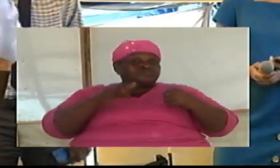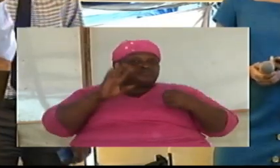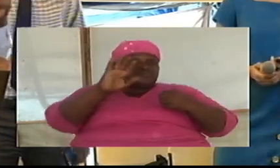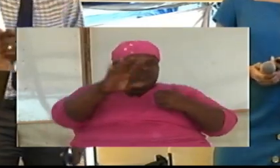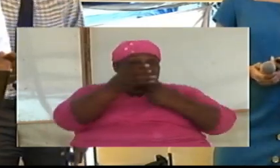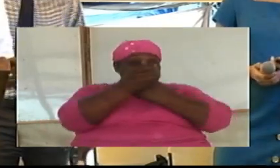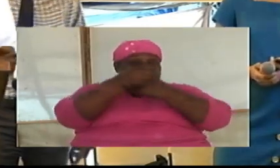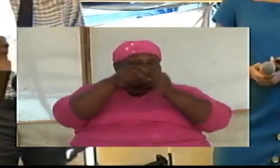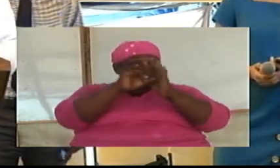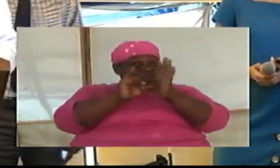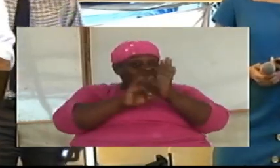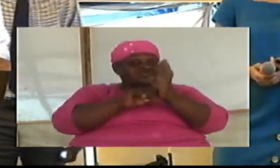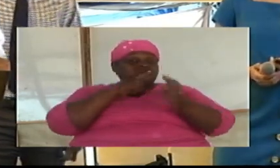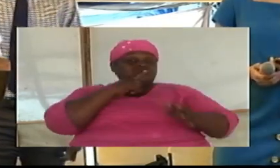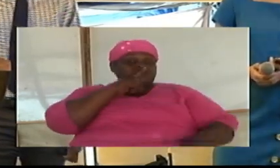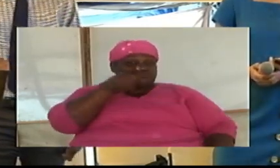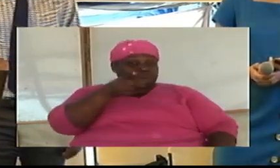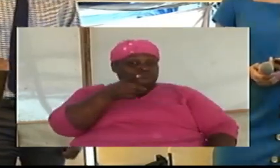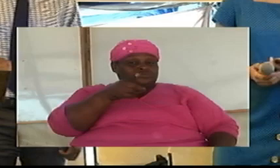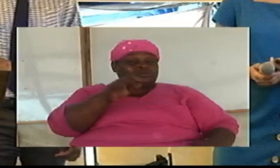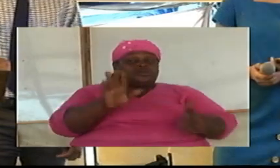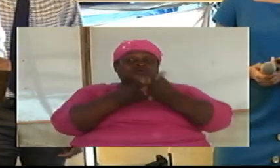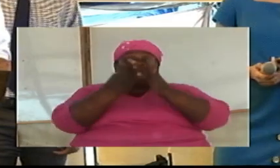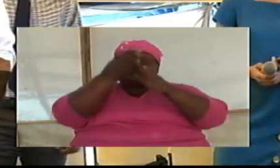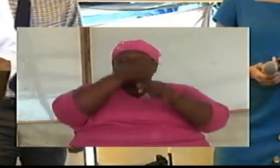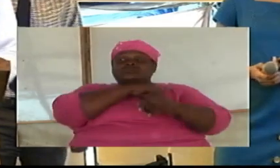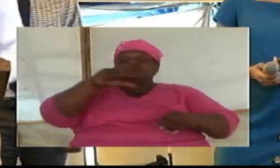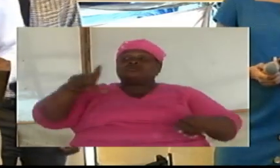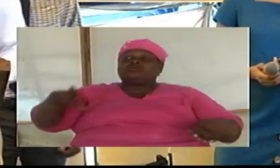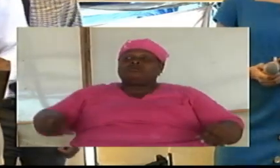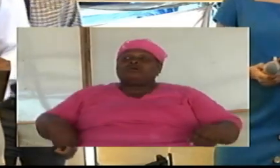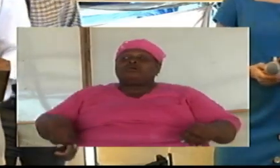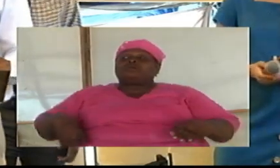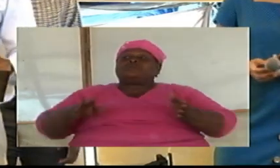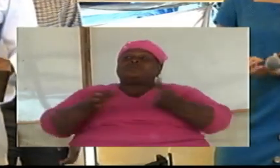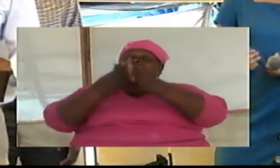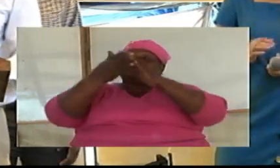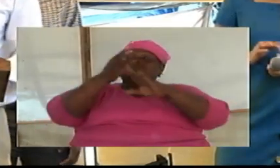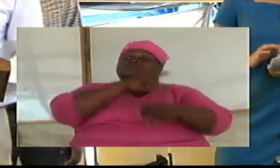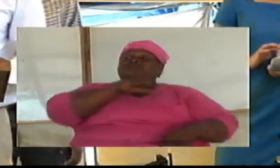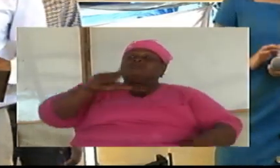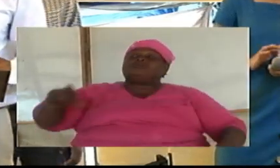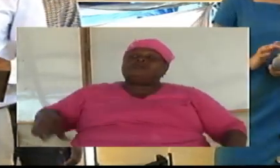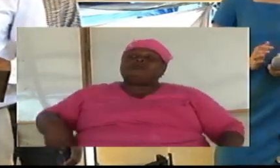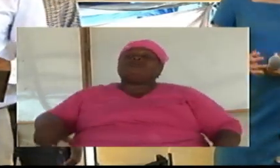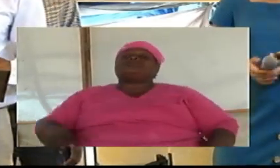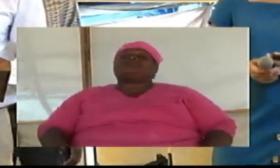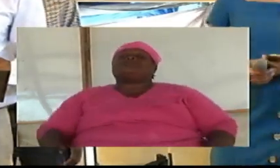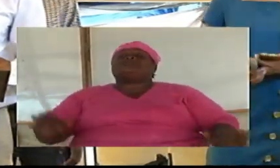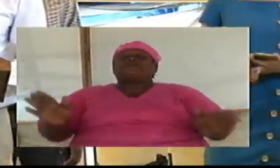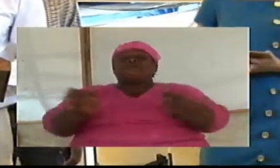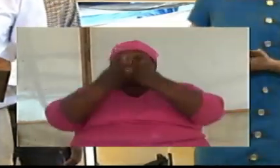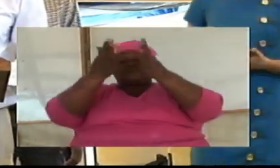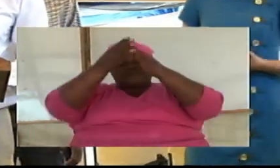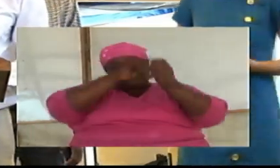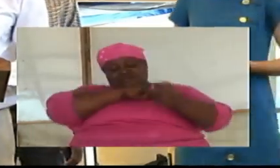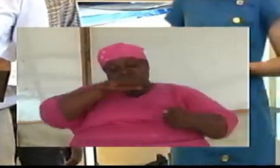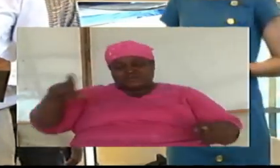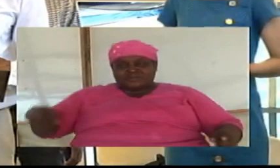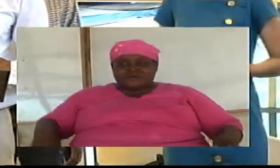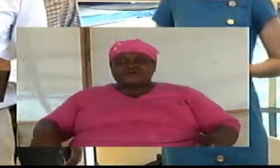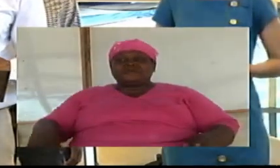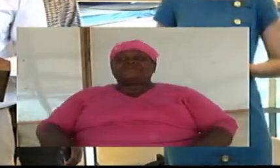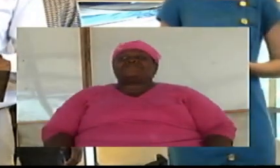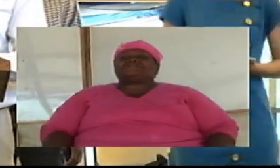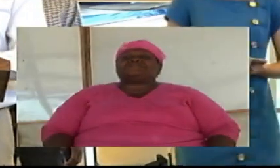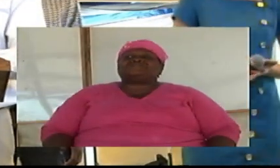be sure. Praise the Lord. Can we praise the Lord, everybody? Can we praise the Lord?